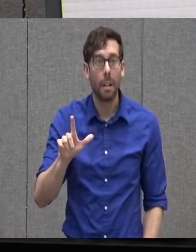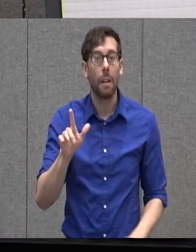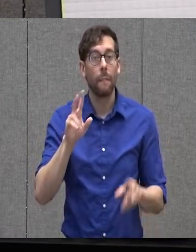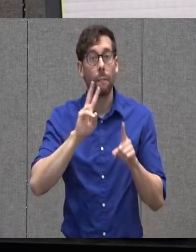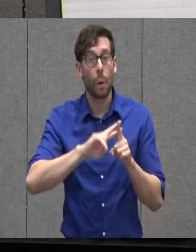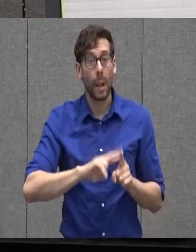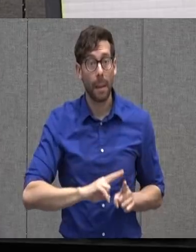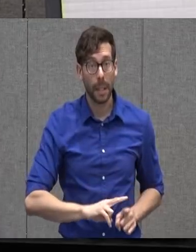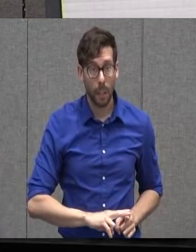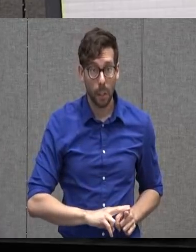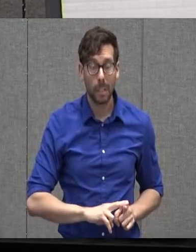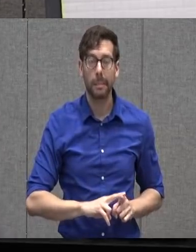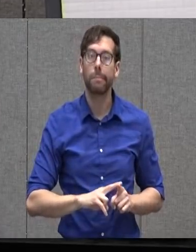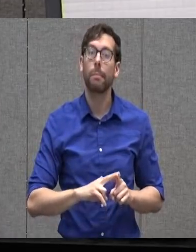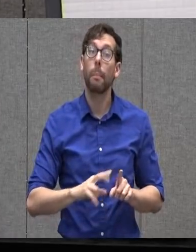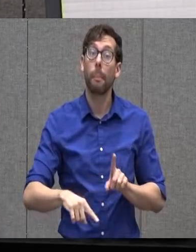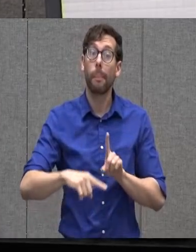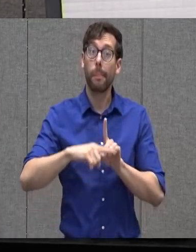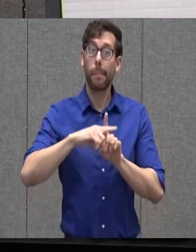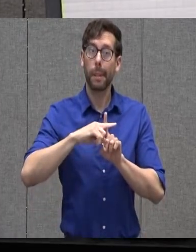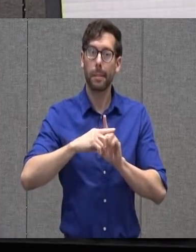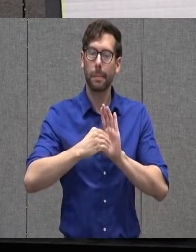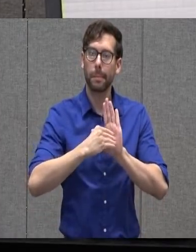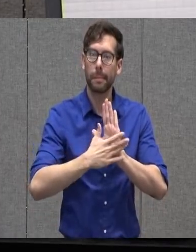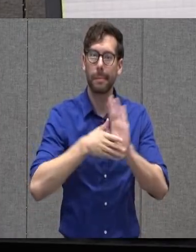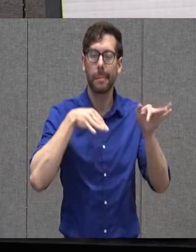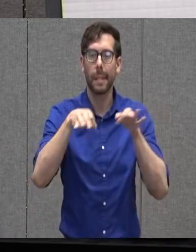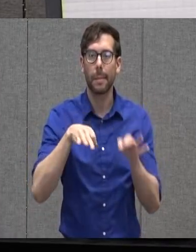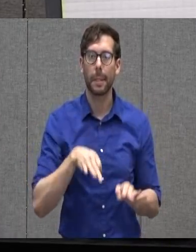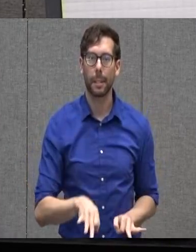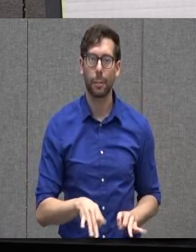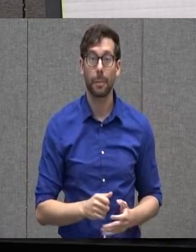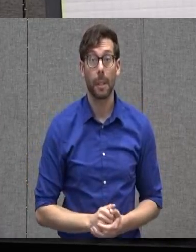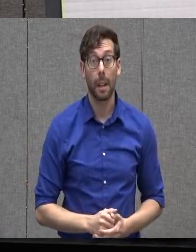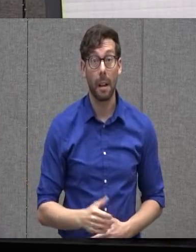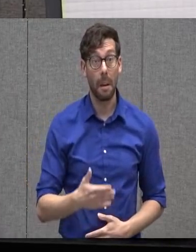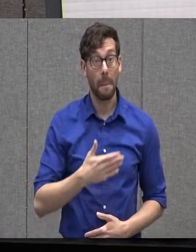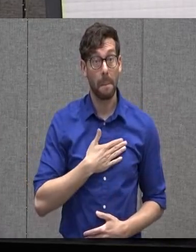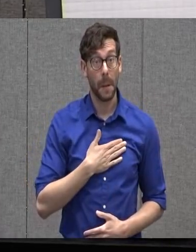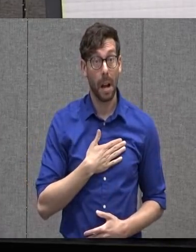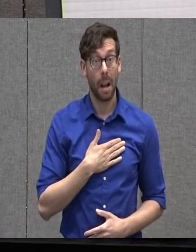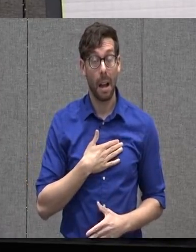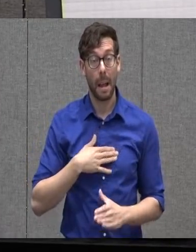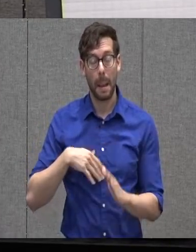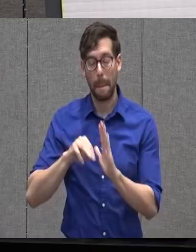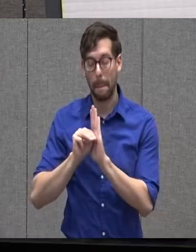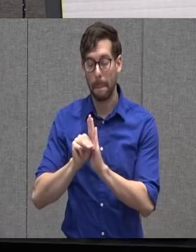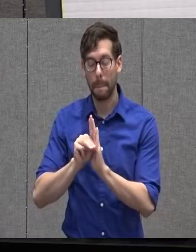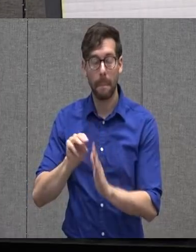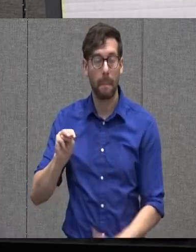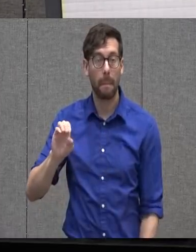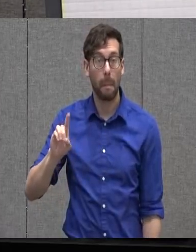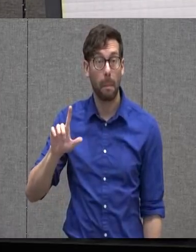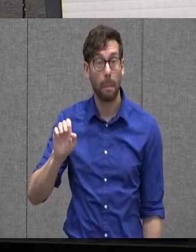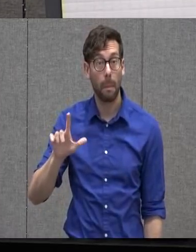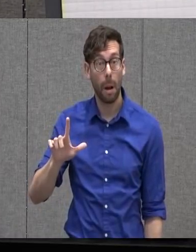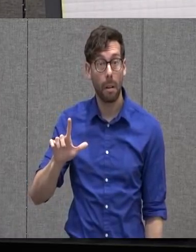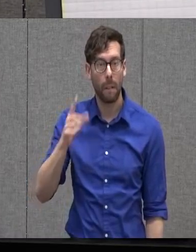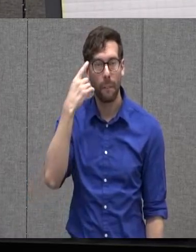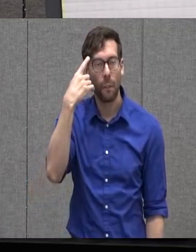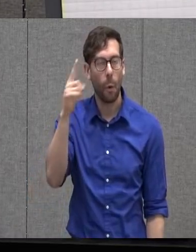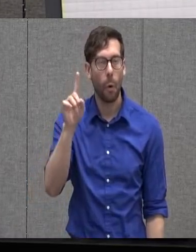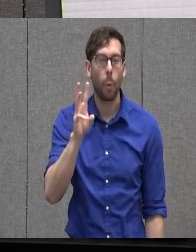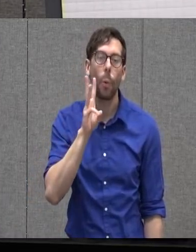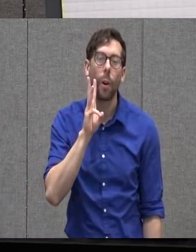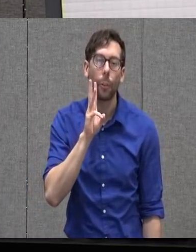an explanation. Here's my example model of water. And I'm trying to explain what happens